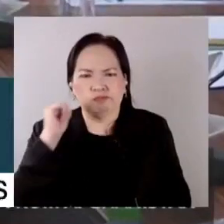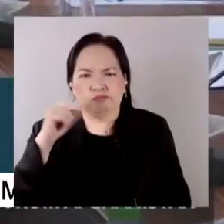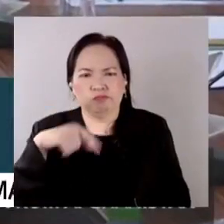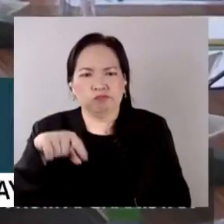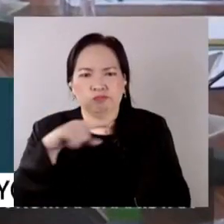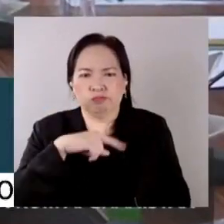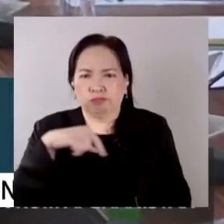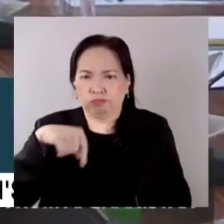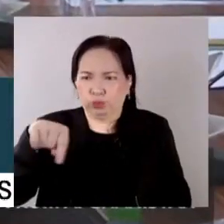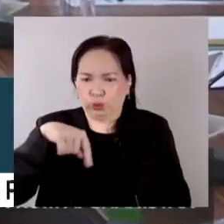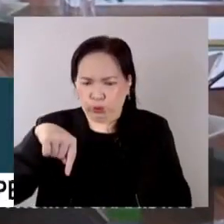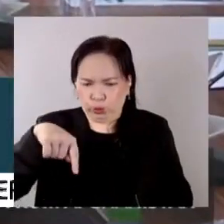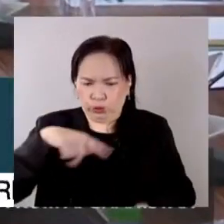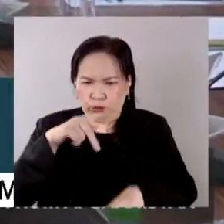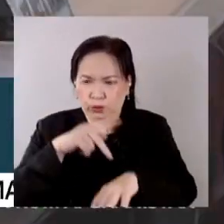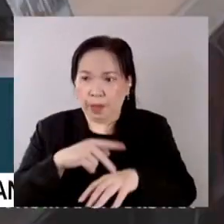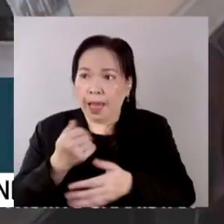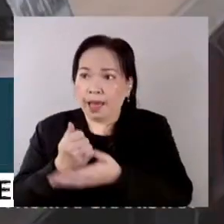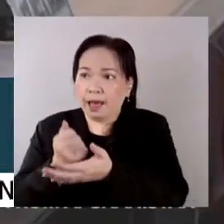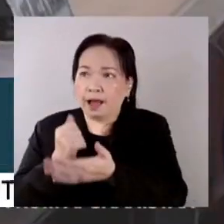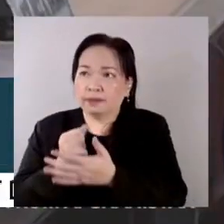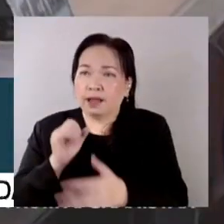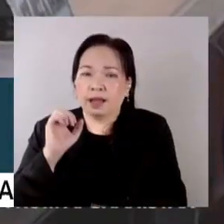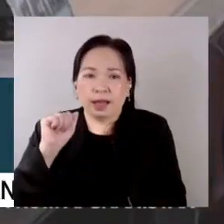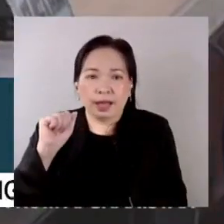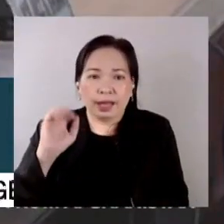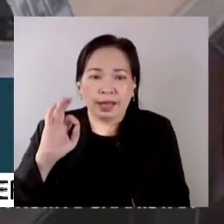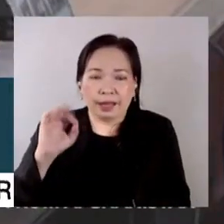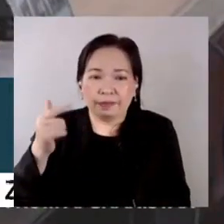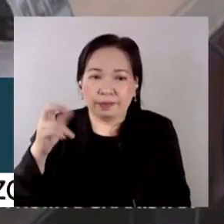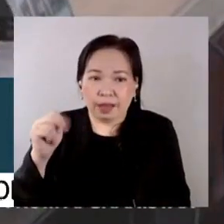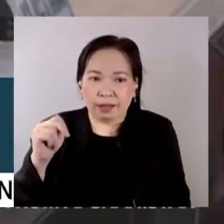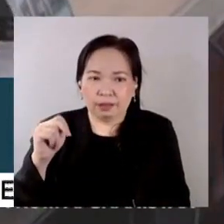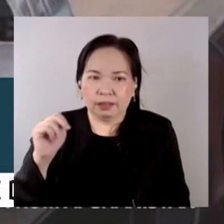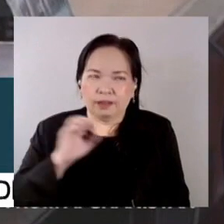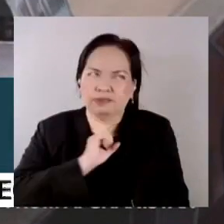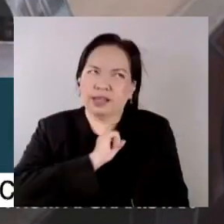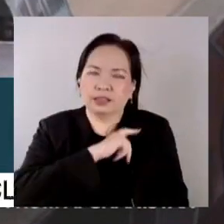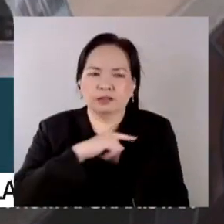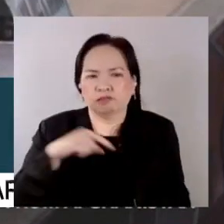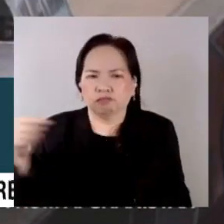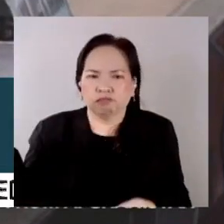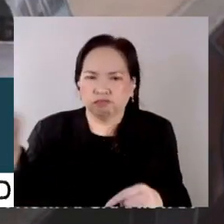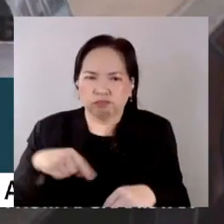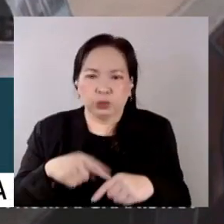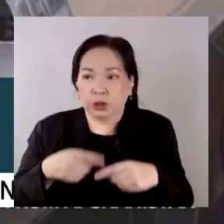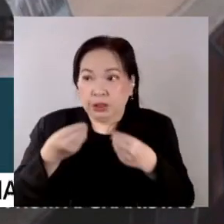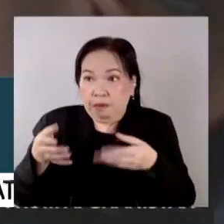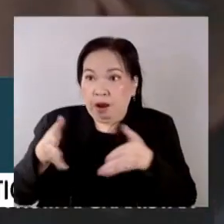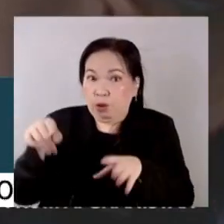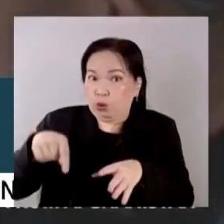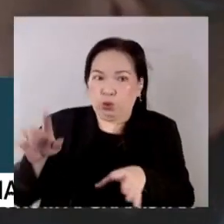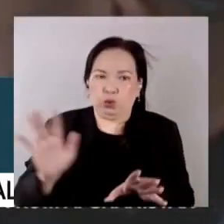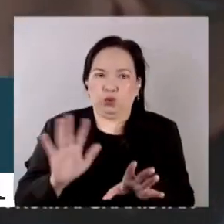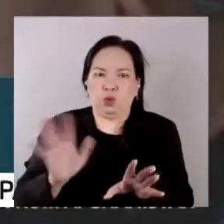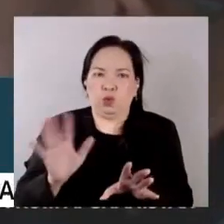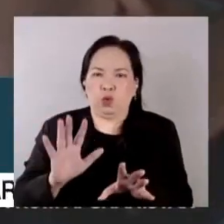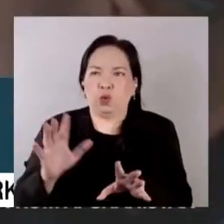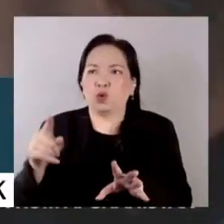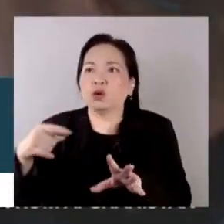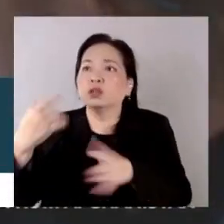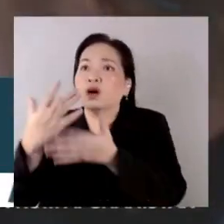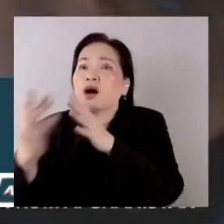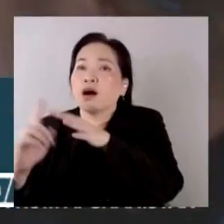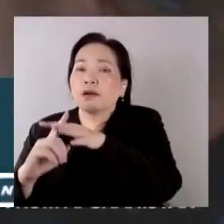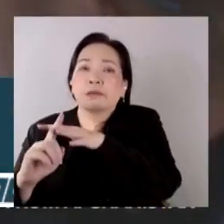refugees. Manila is currently evaluating Washington's request to allow the temporary stay of refugees who fled the Taliban government. More